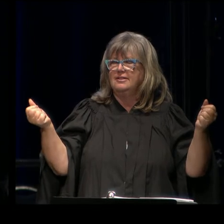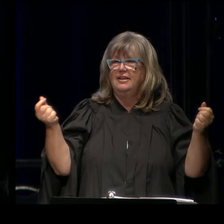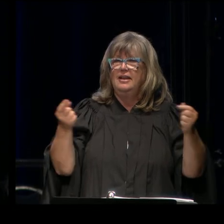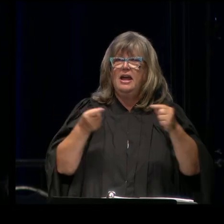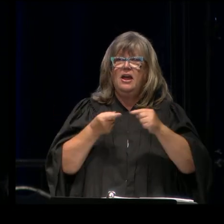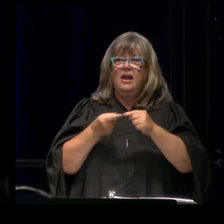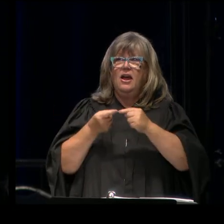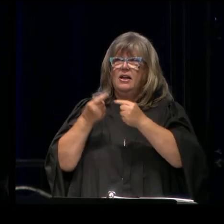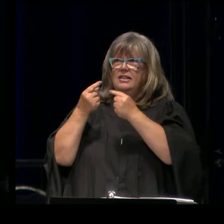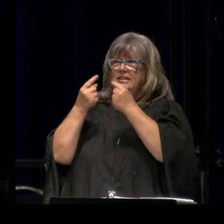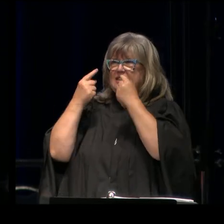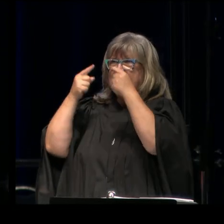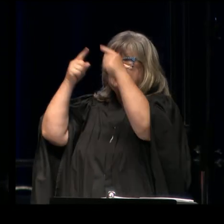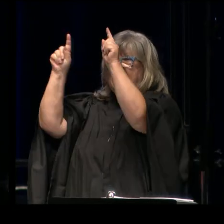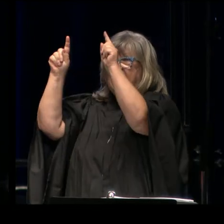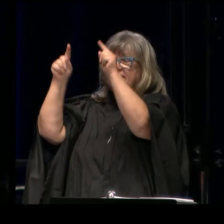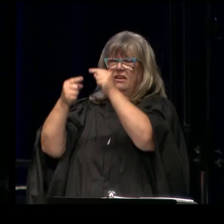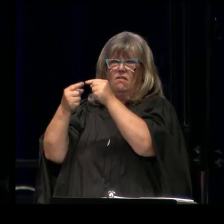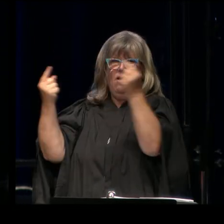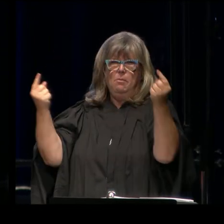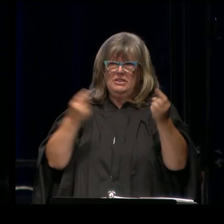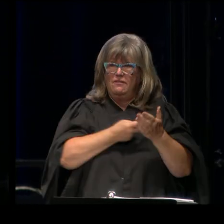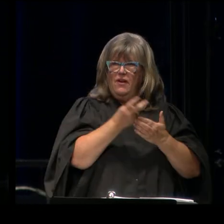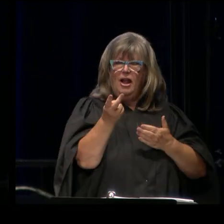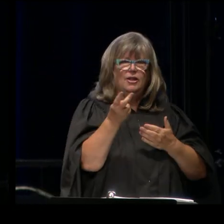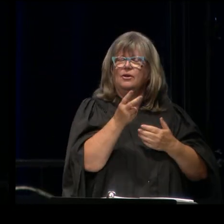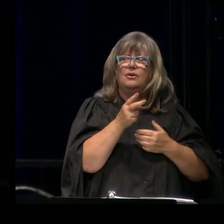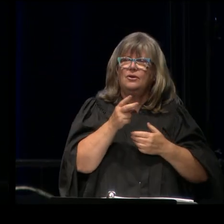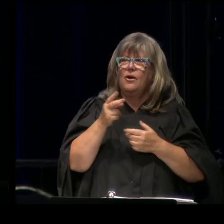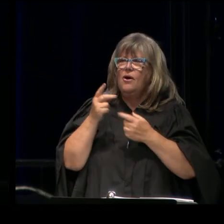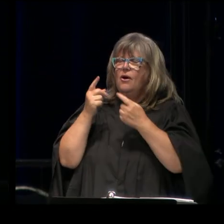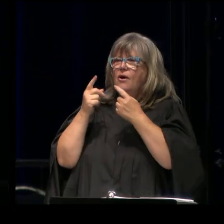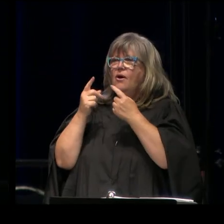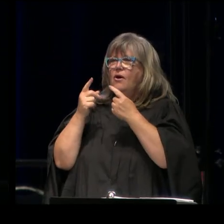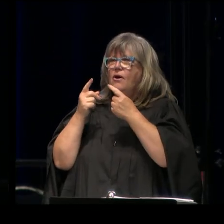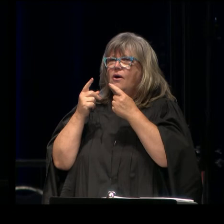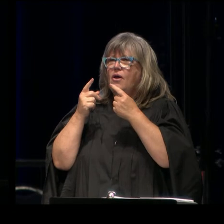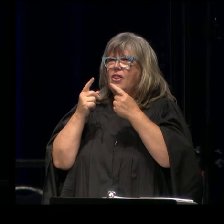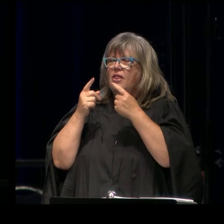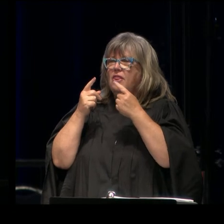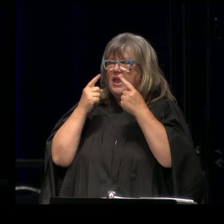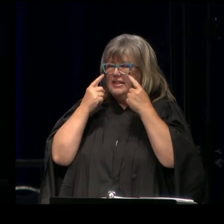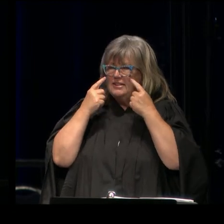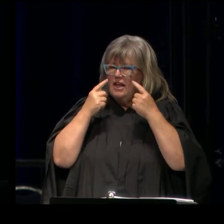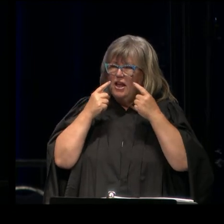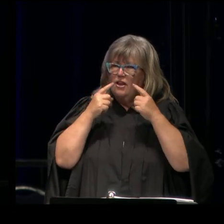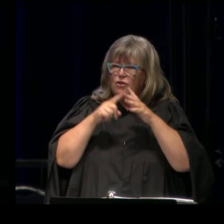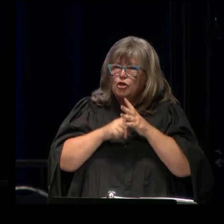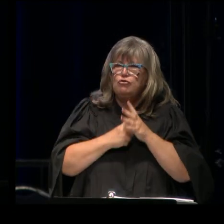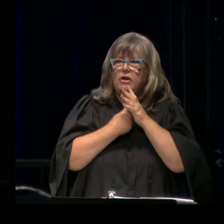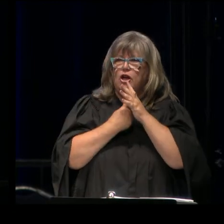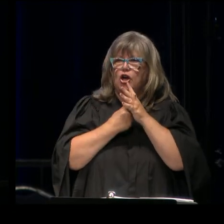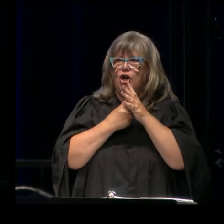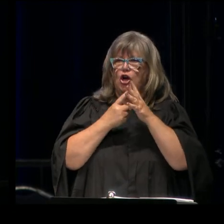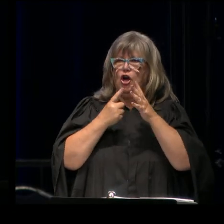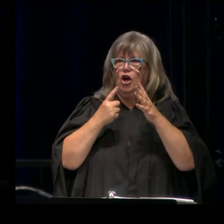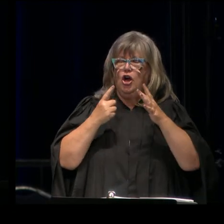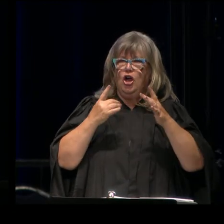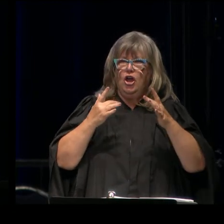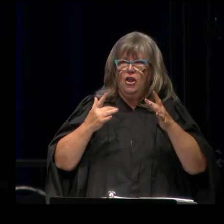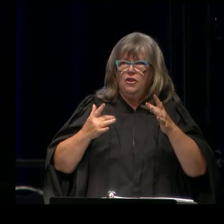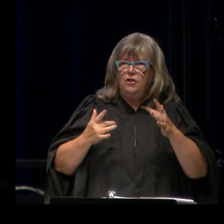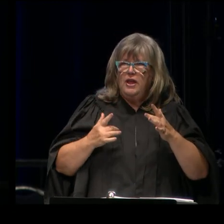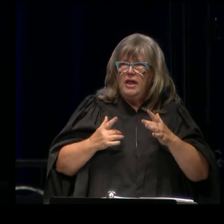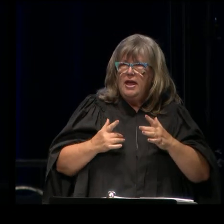of success is not failure, but it's the trigger, it's the incentive, and the path to